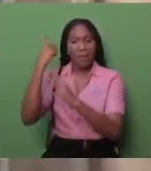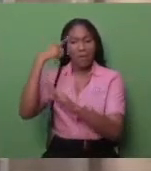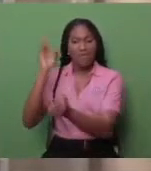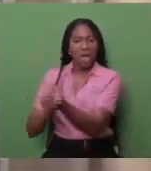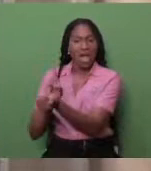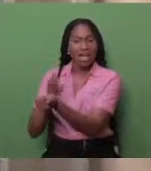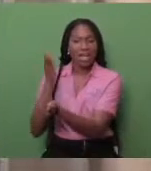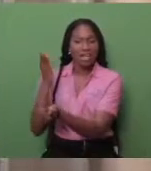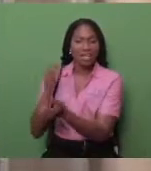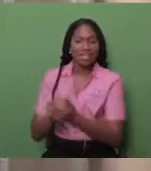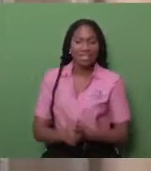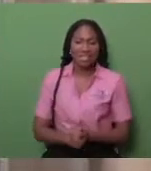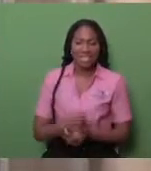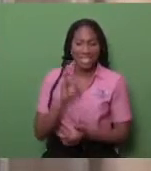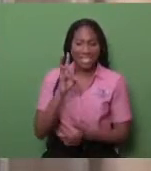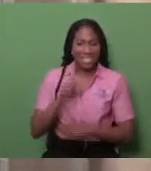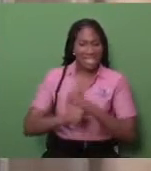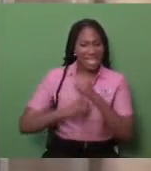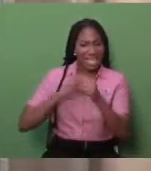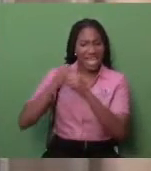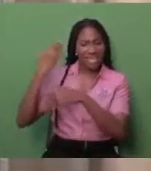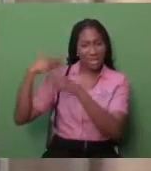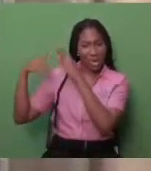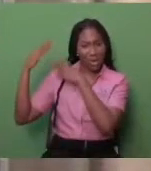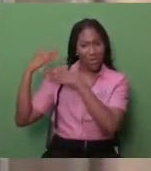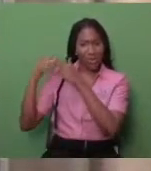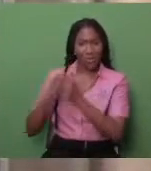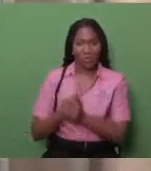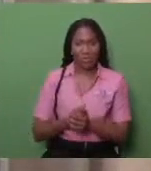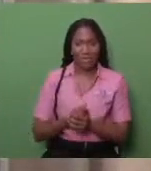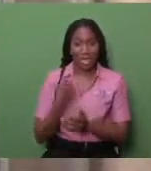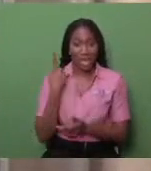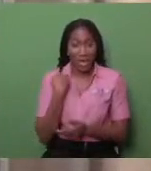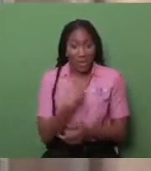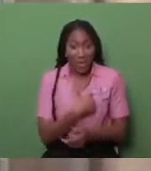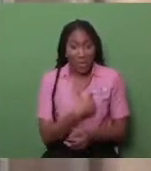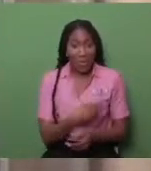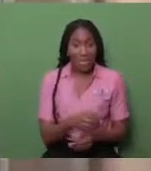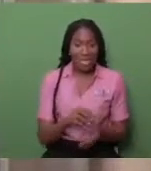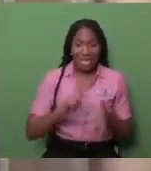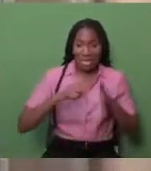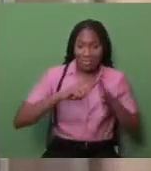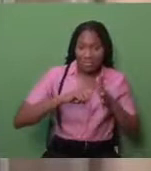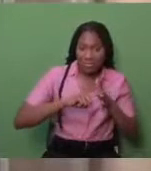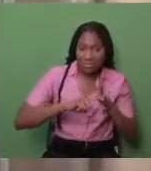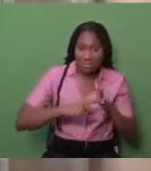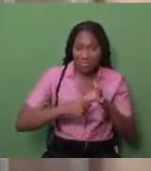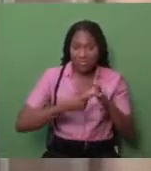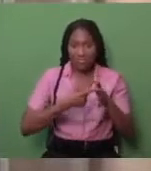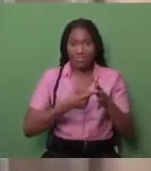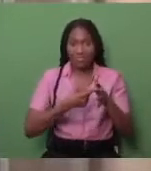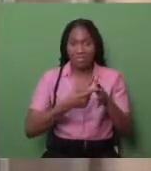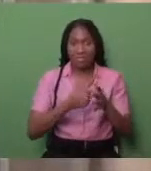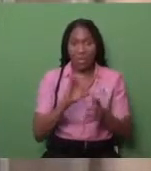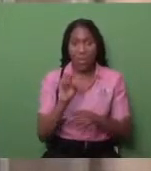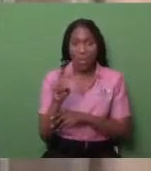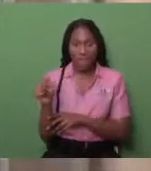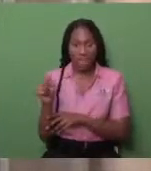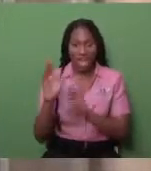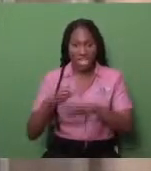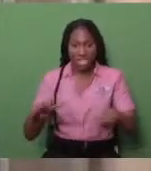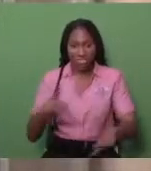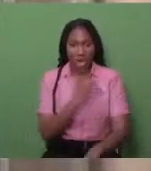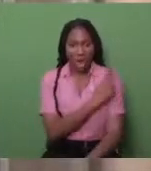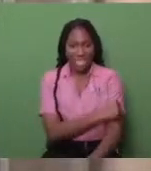ago this nation was on the brink of establishing a vibrant health tourism sector with the Cooper Children's Hospital.